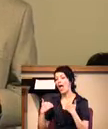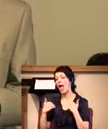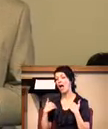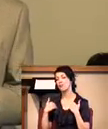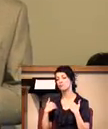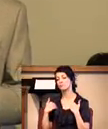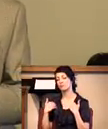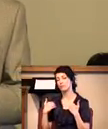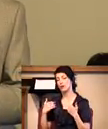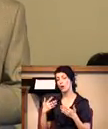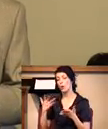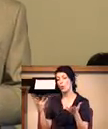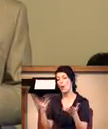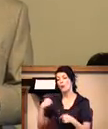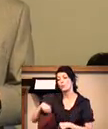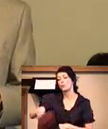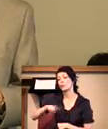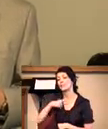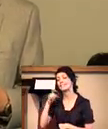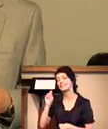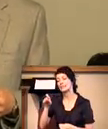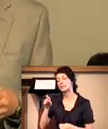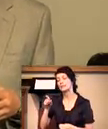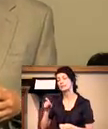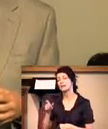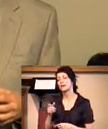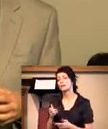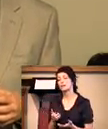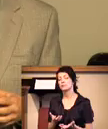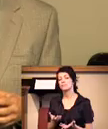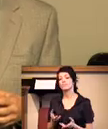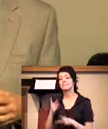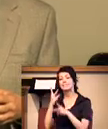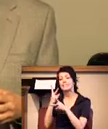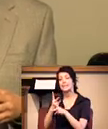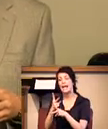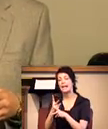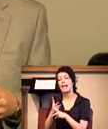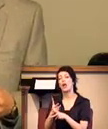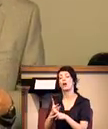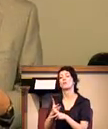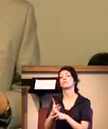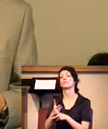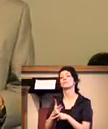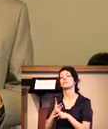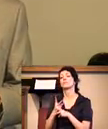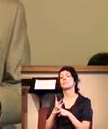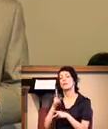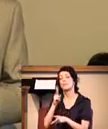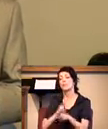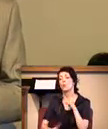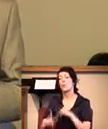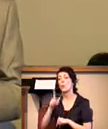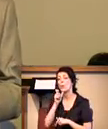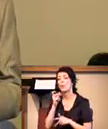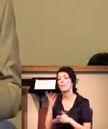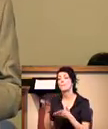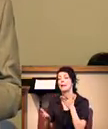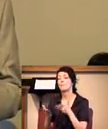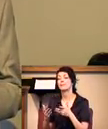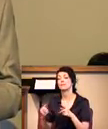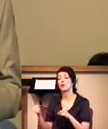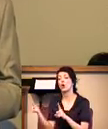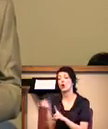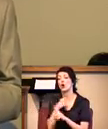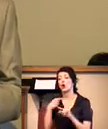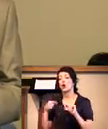And as we hold those that might do us harm, those that might oppress us, the percentage that